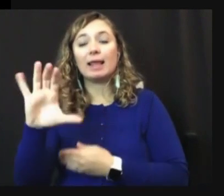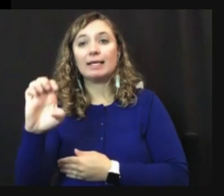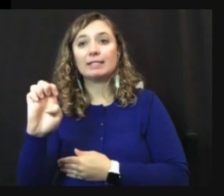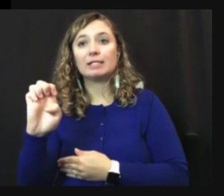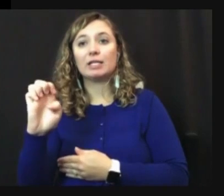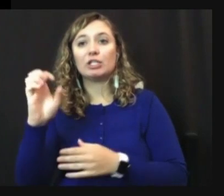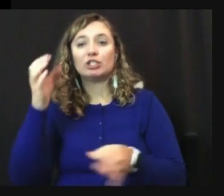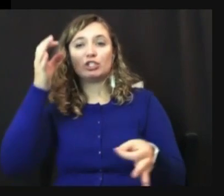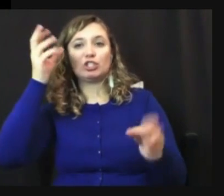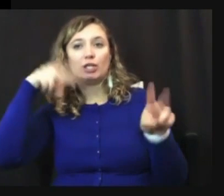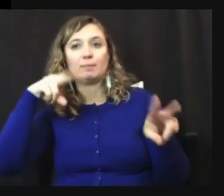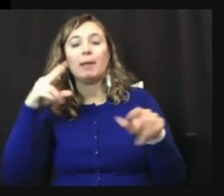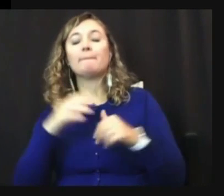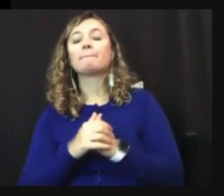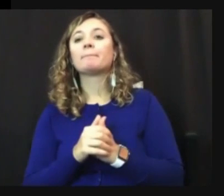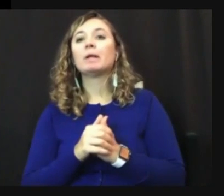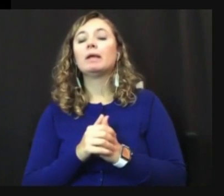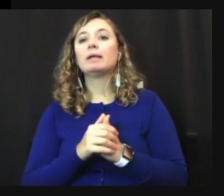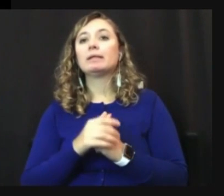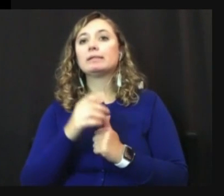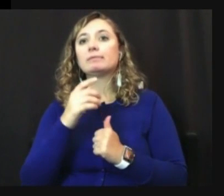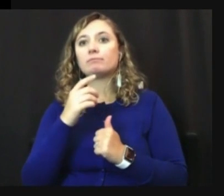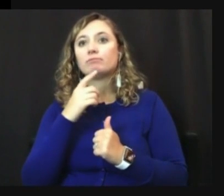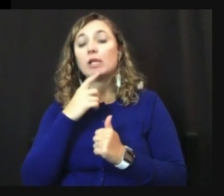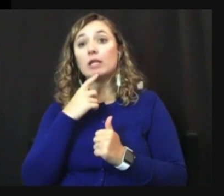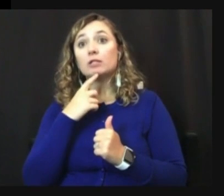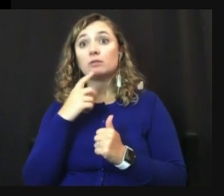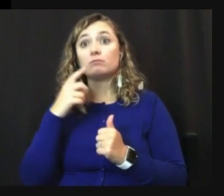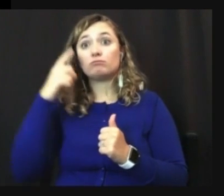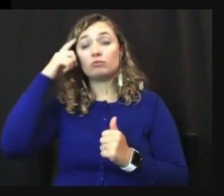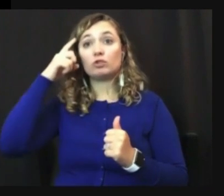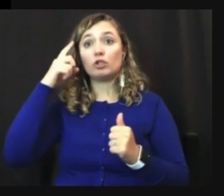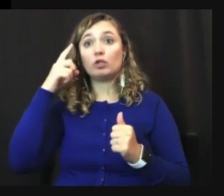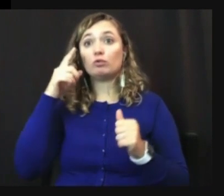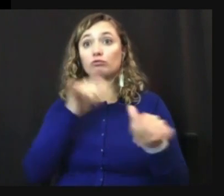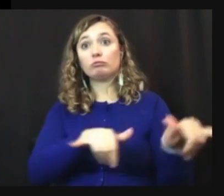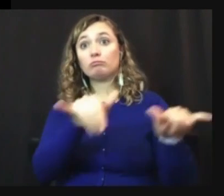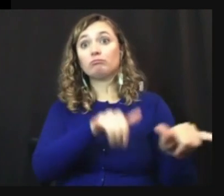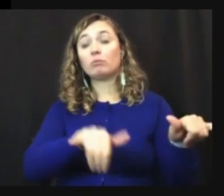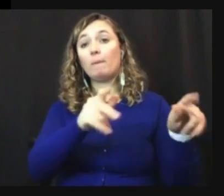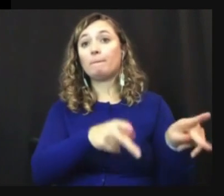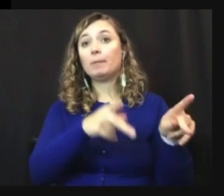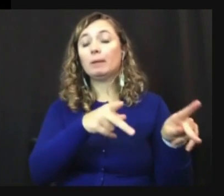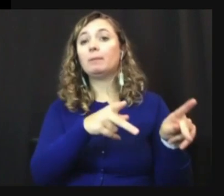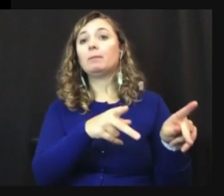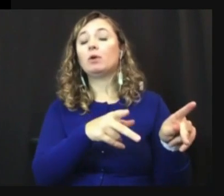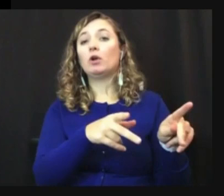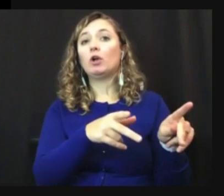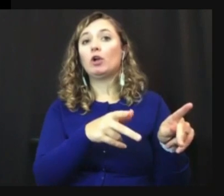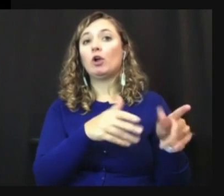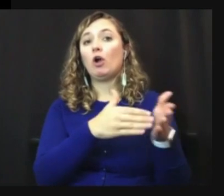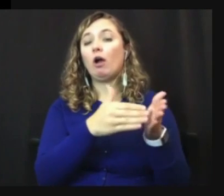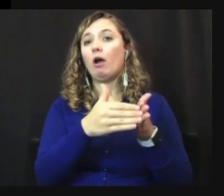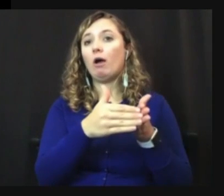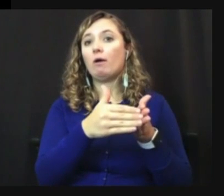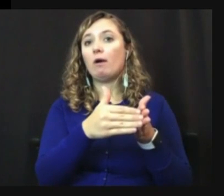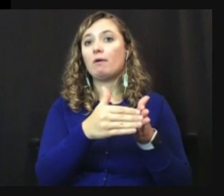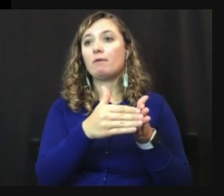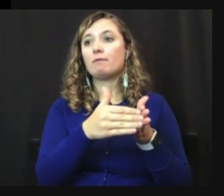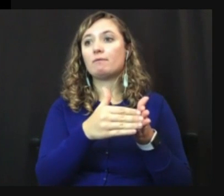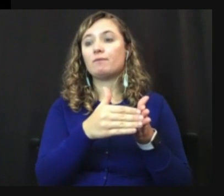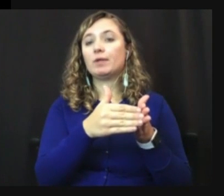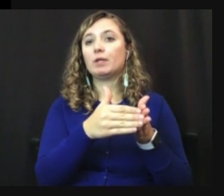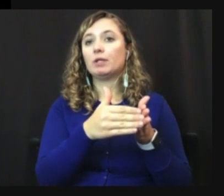non-autistic or neurotypical people are more likely to want to not be an autistic person's